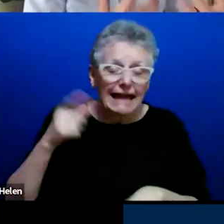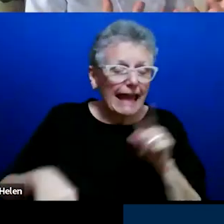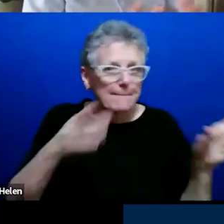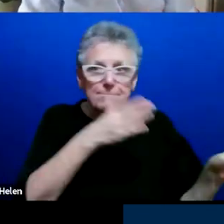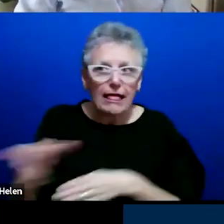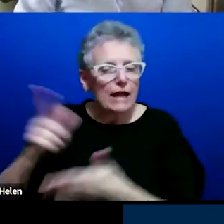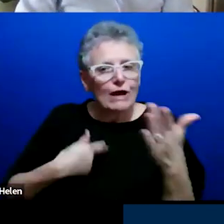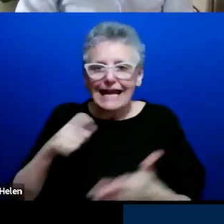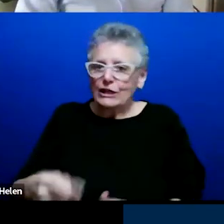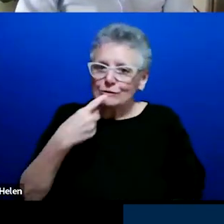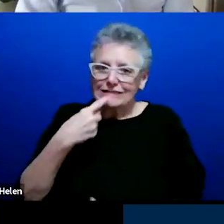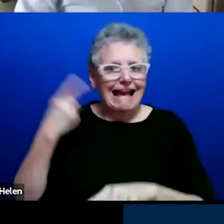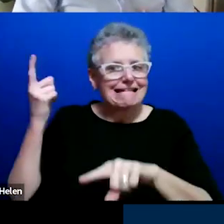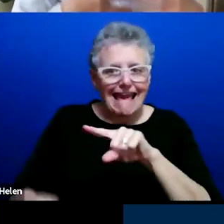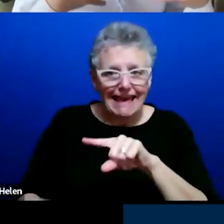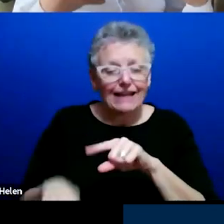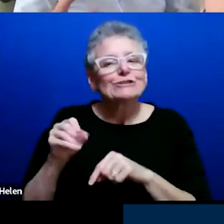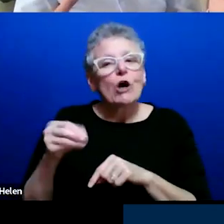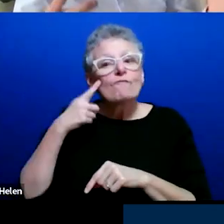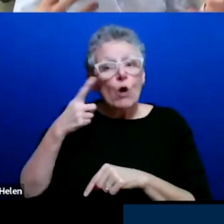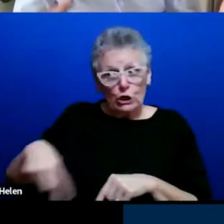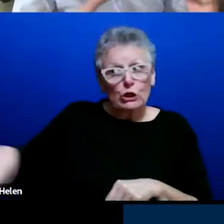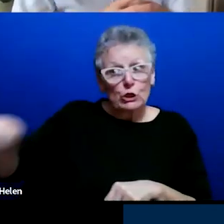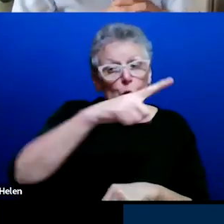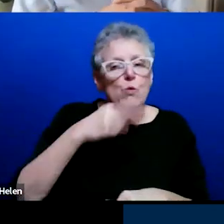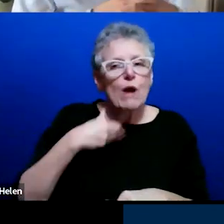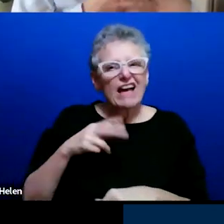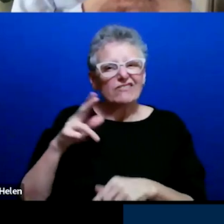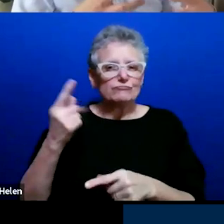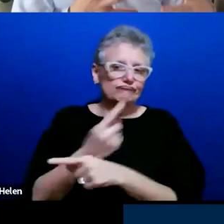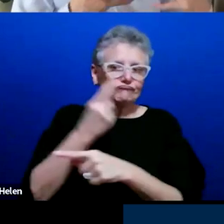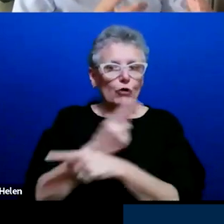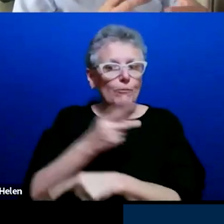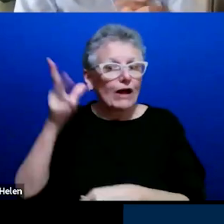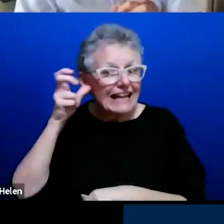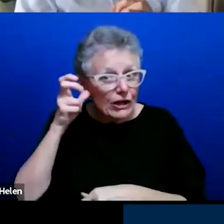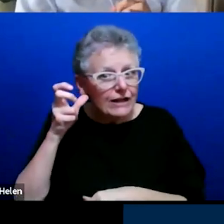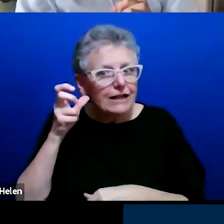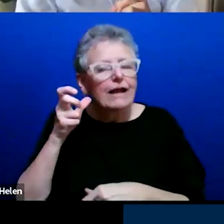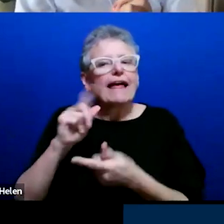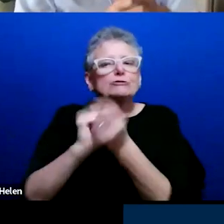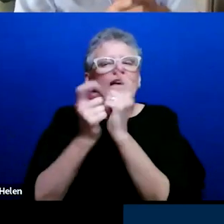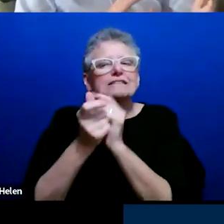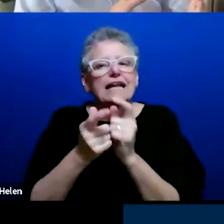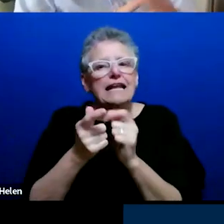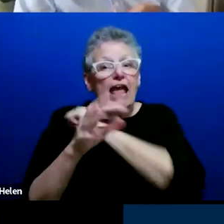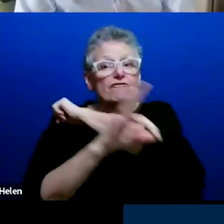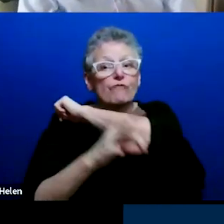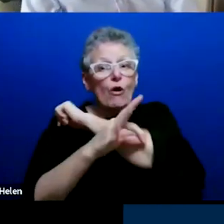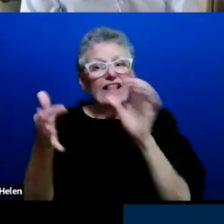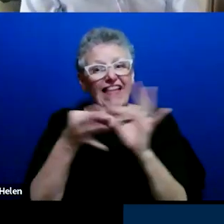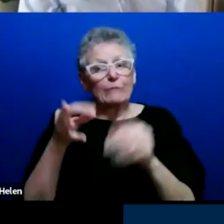plan what I need to say. So for you guys with normal hearing, this is most like translating a foreign language while you're in a